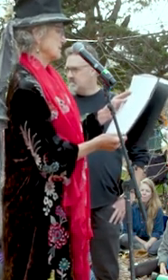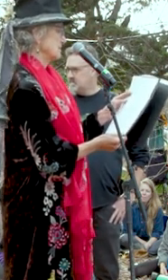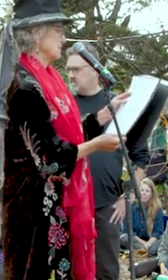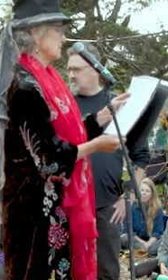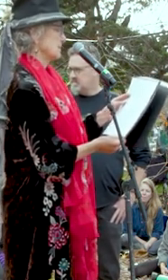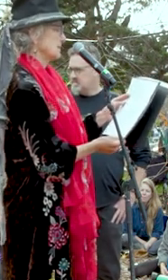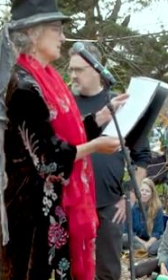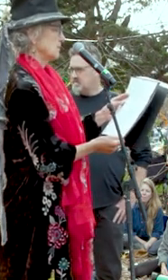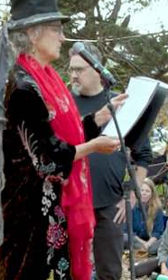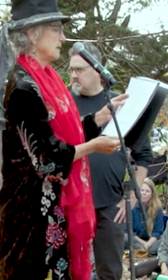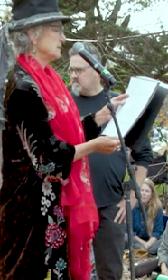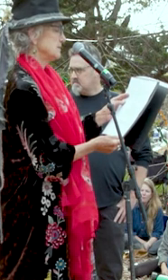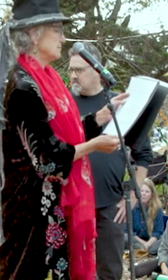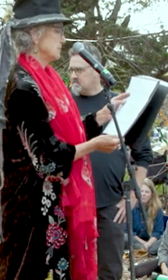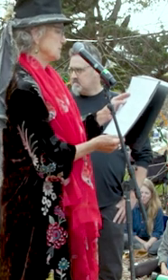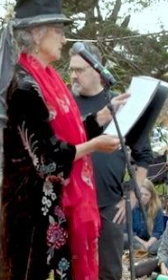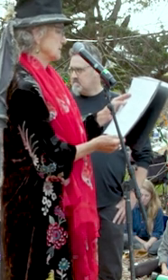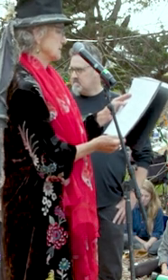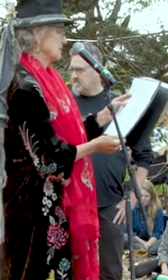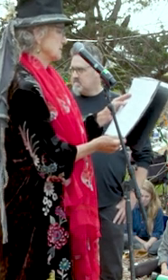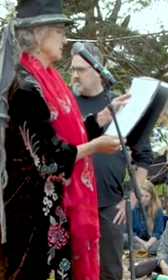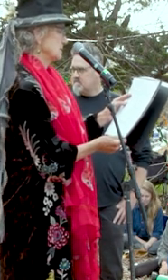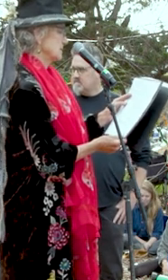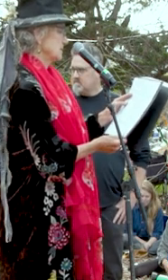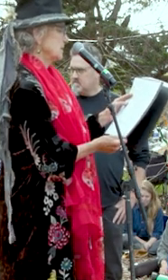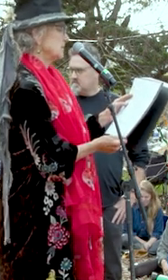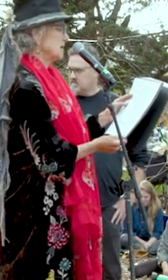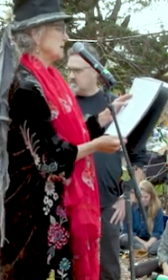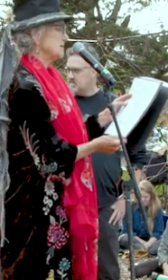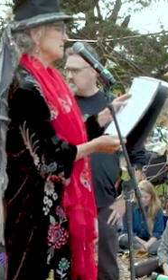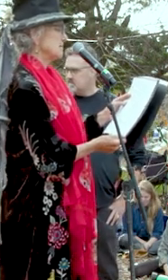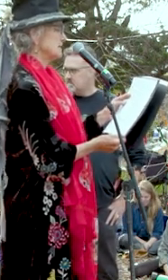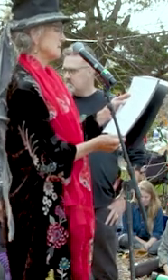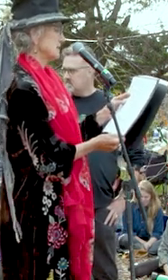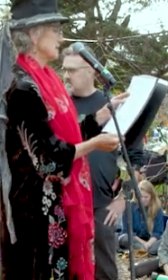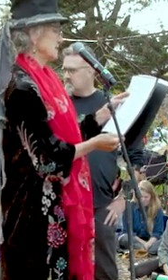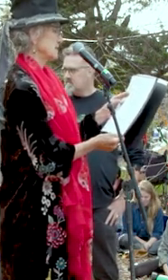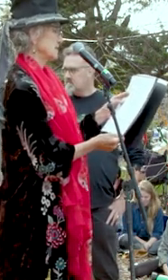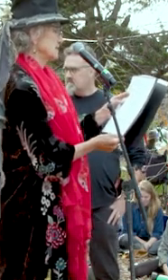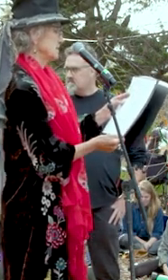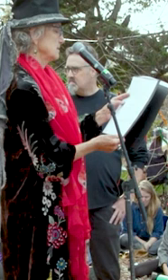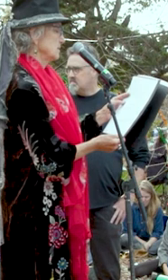Marquez. Robin Pruitt. Ron Masick.